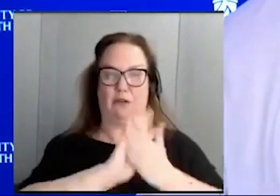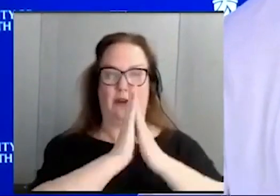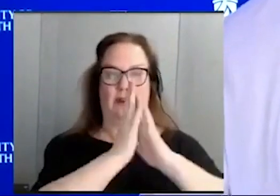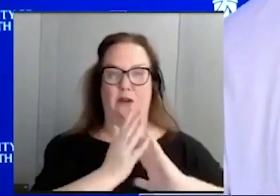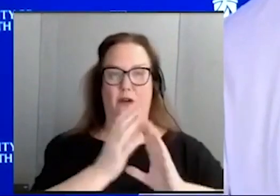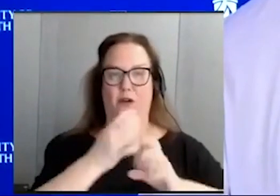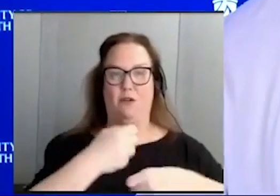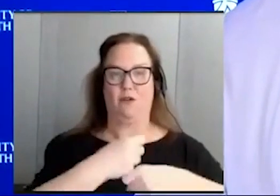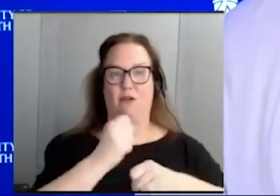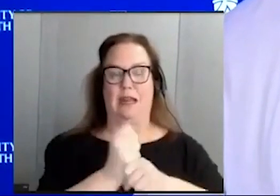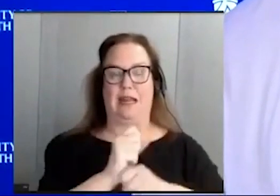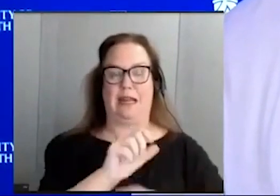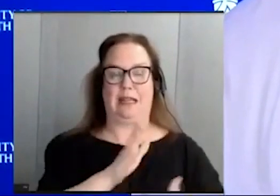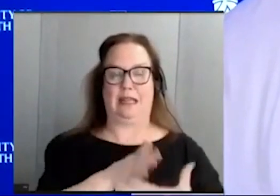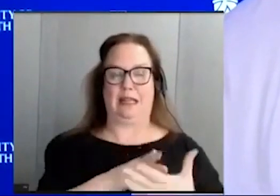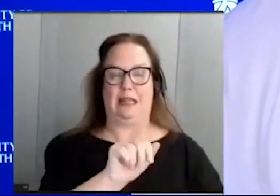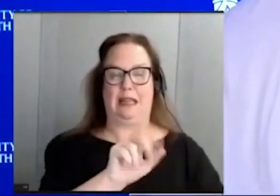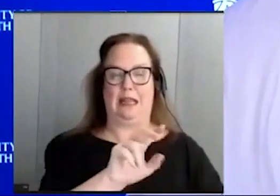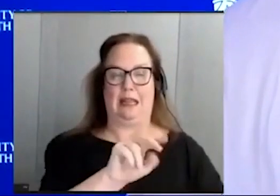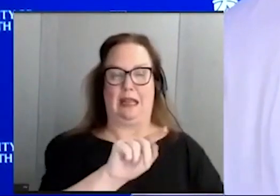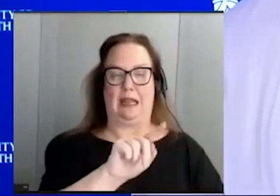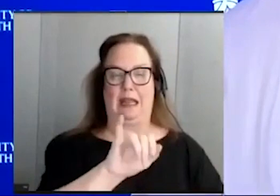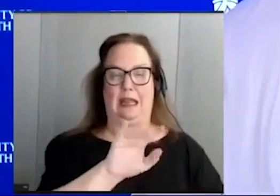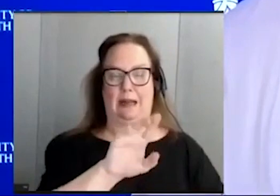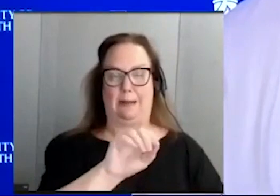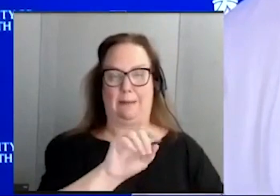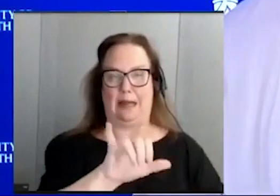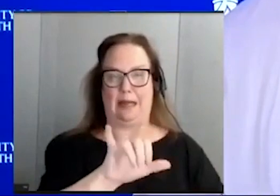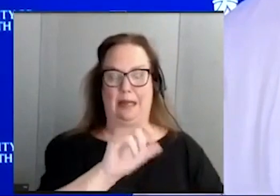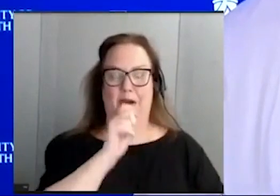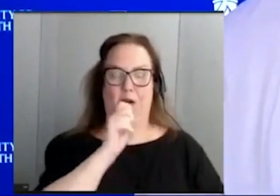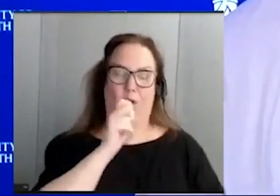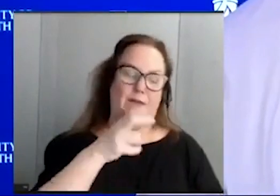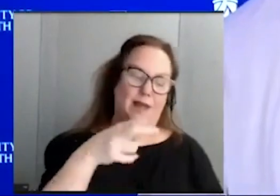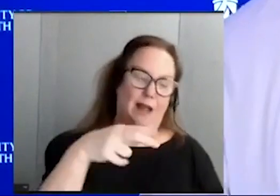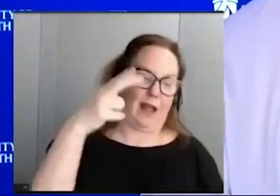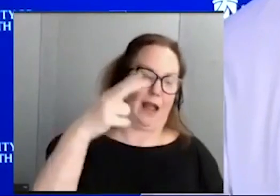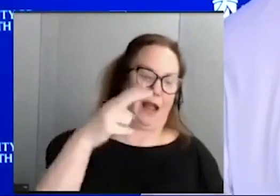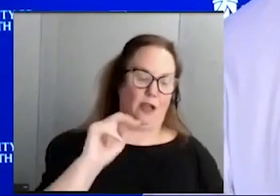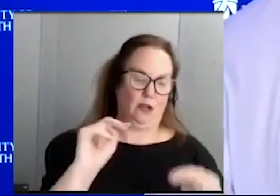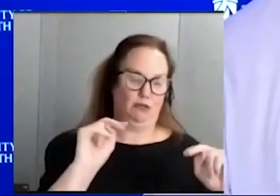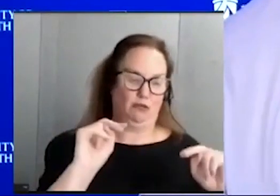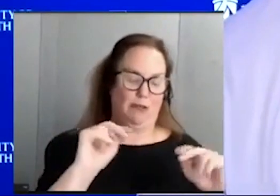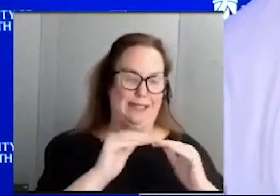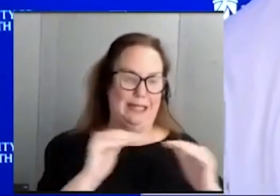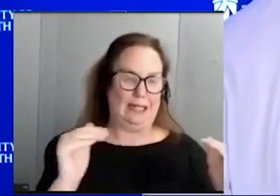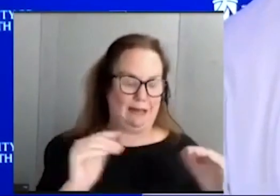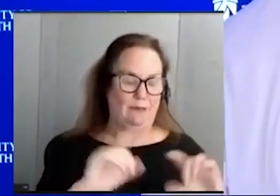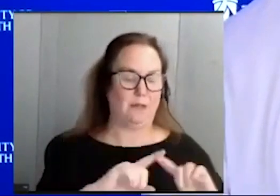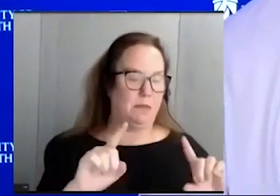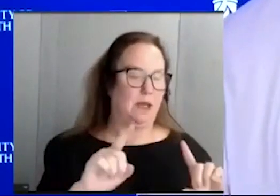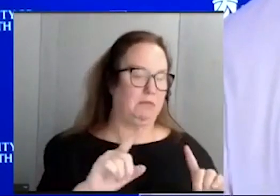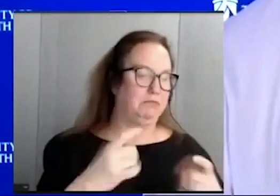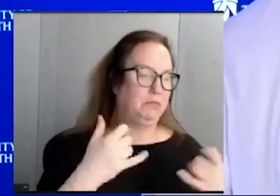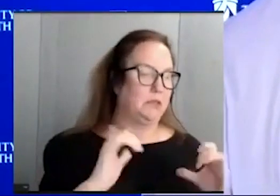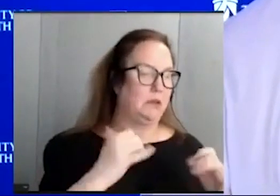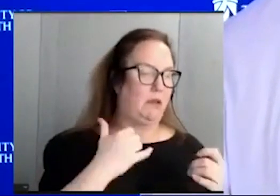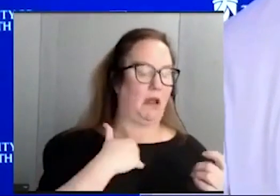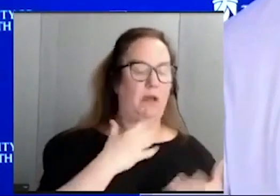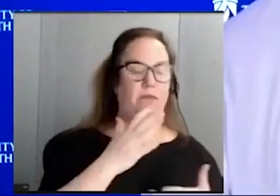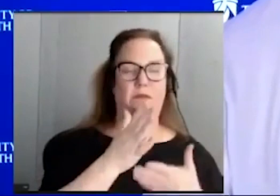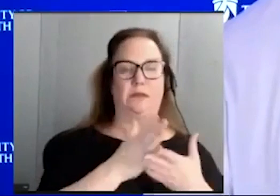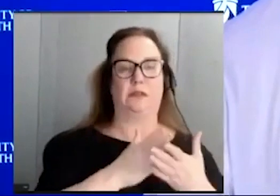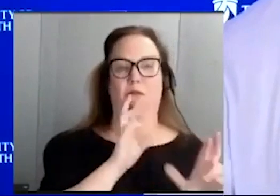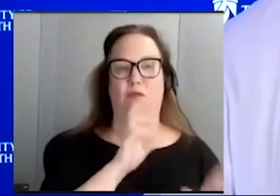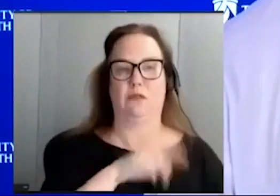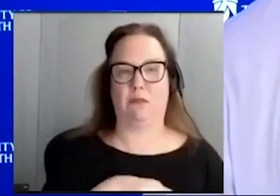those antibodies. You won't probably have the high neutralizing levels, but you will still have some response,